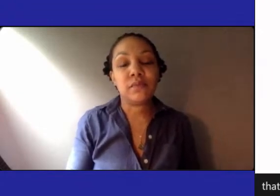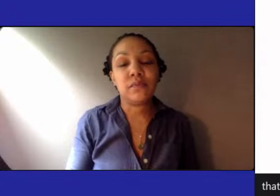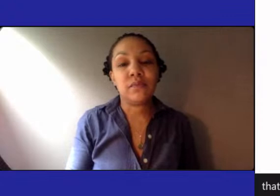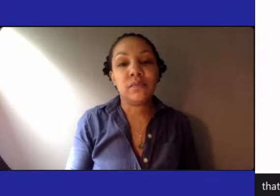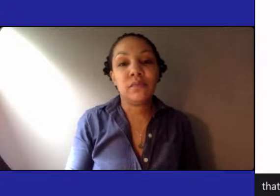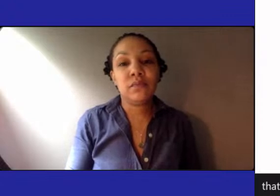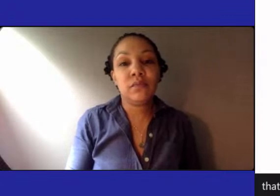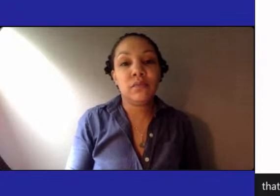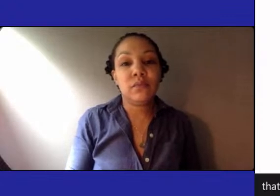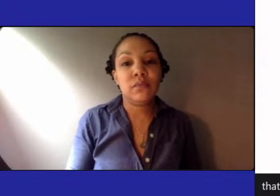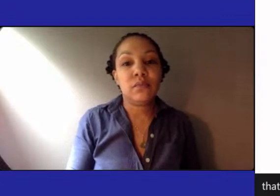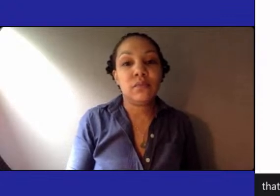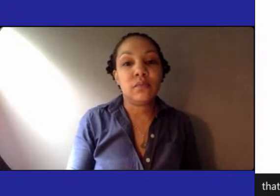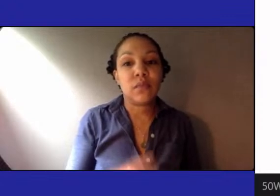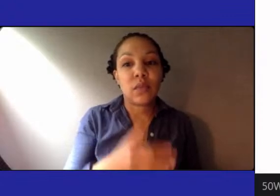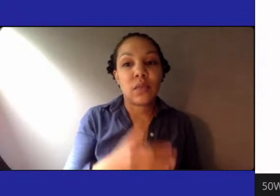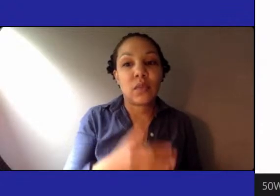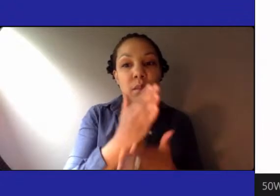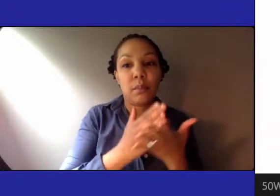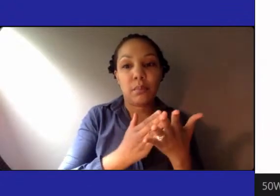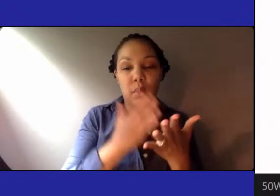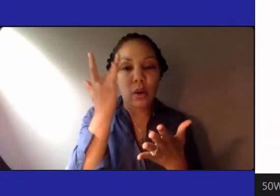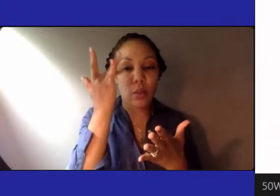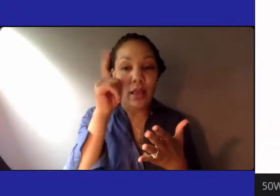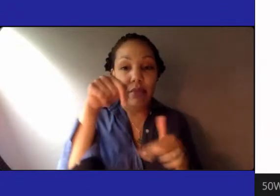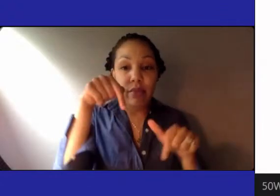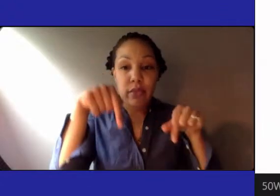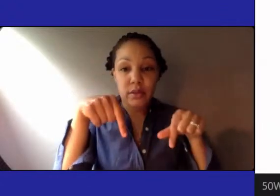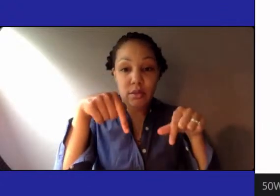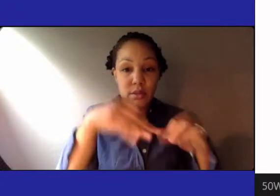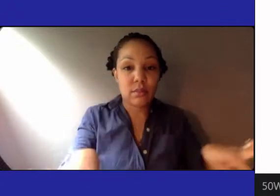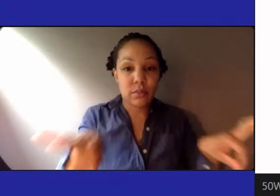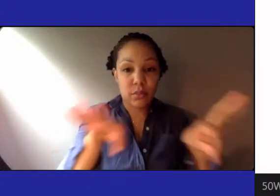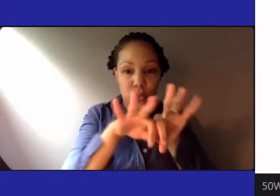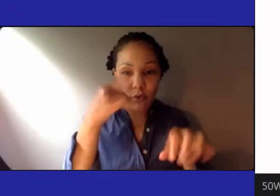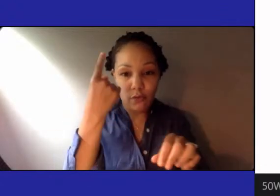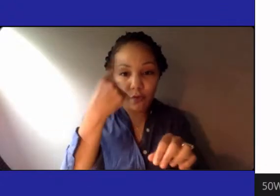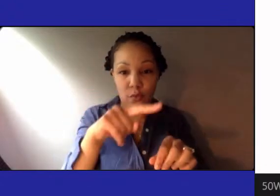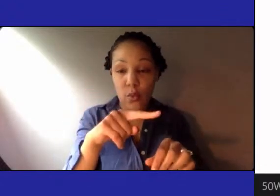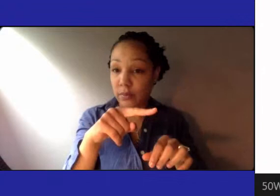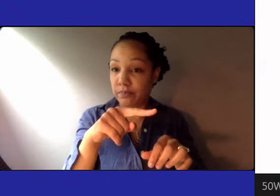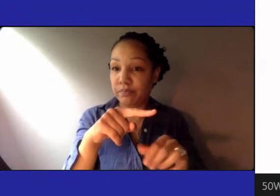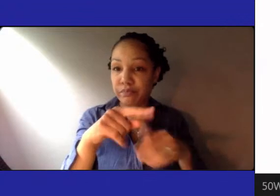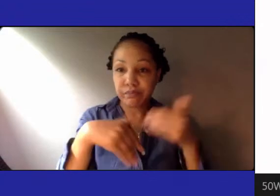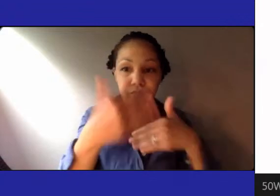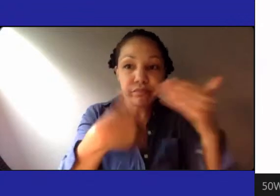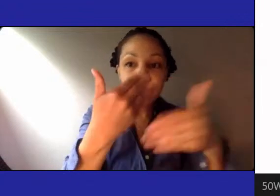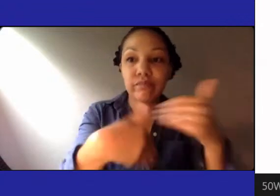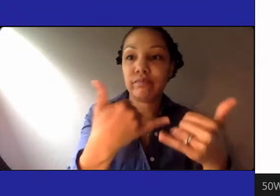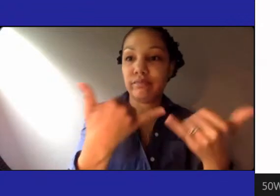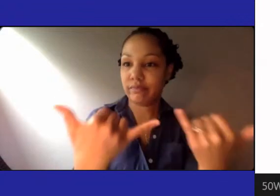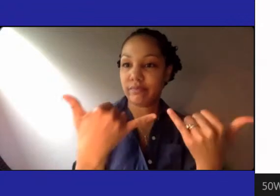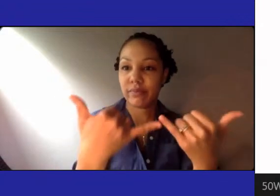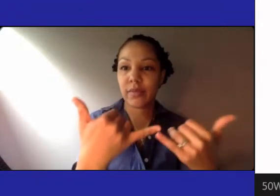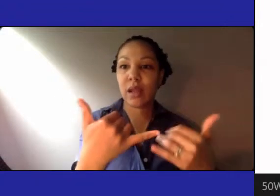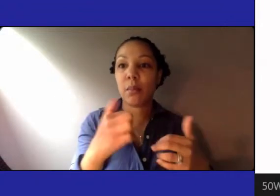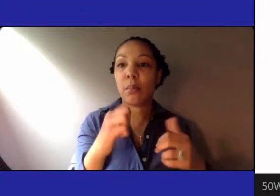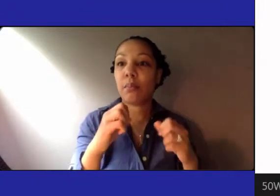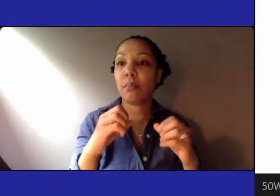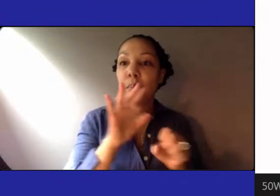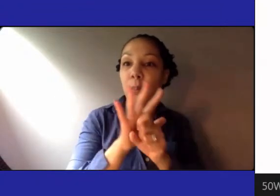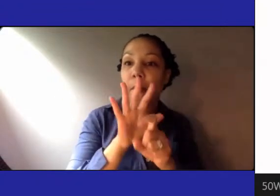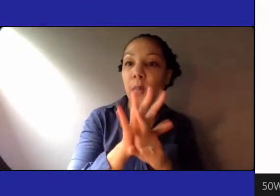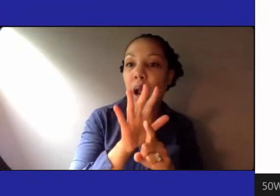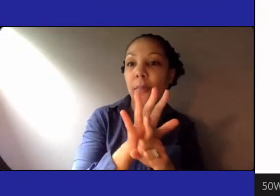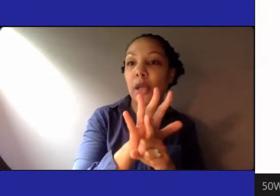Part of why this is so important as a general trend in healthcare is because the more healthcare